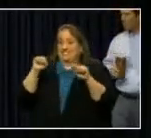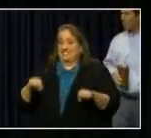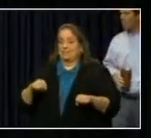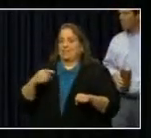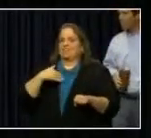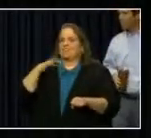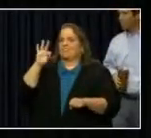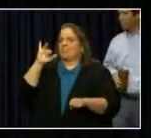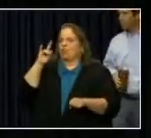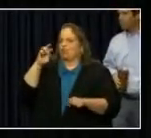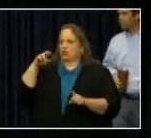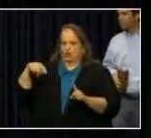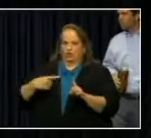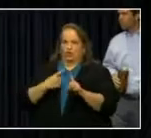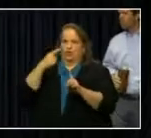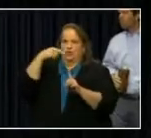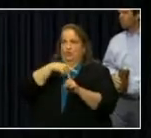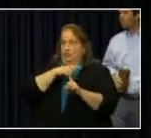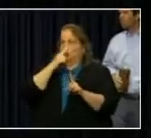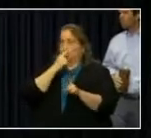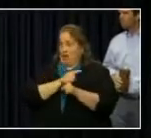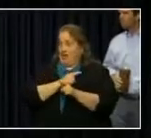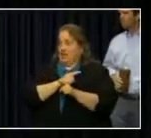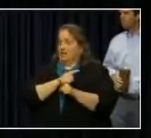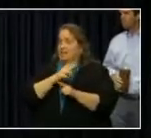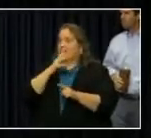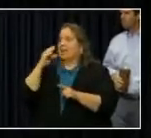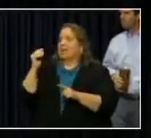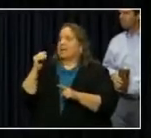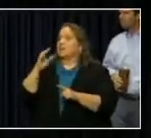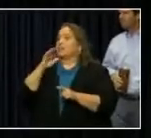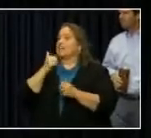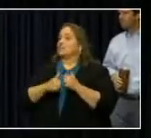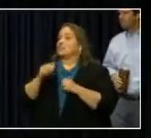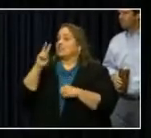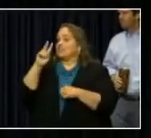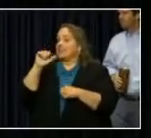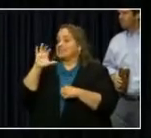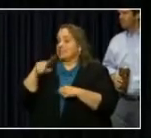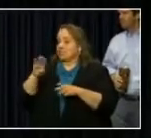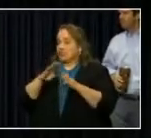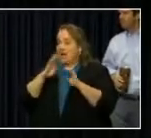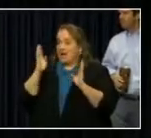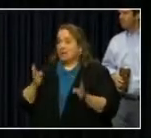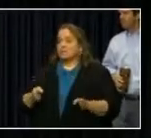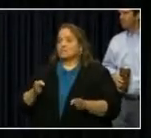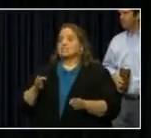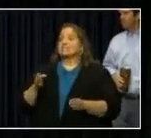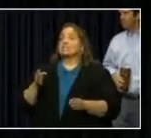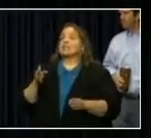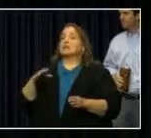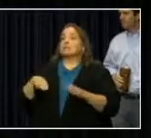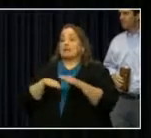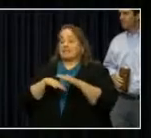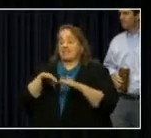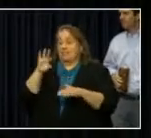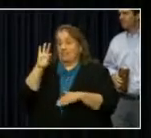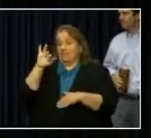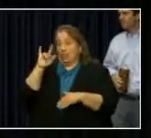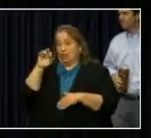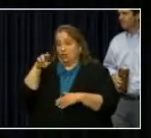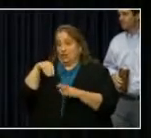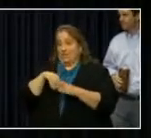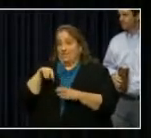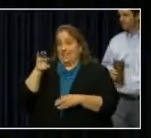have filters that go, in your HVAC in your house. Essentially, the filters that are in